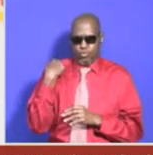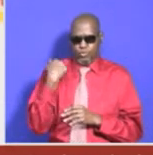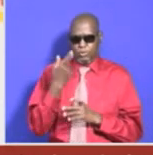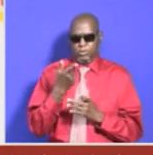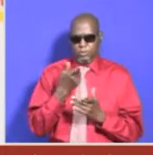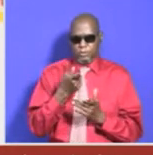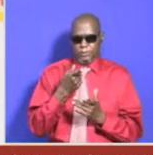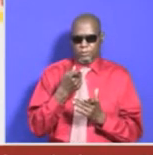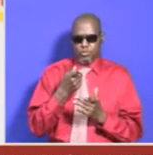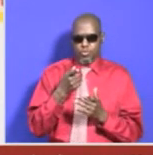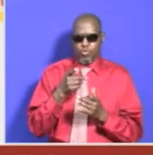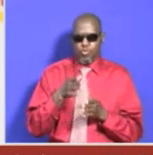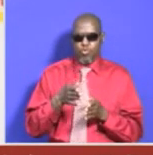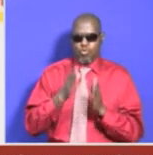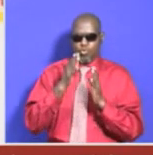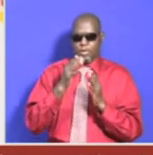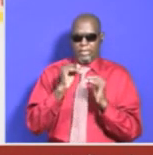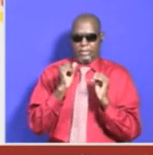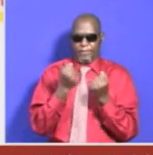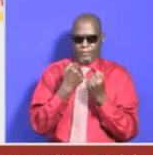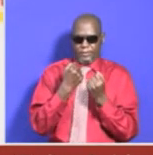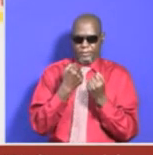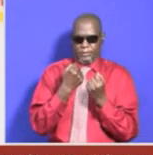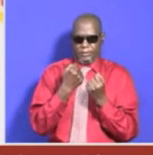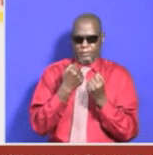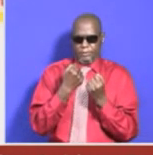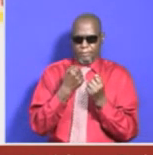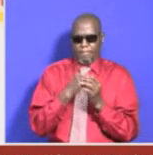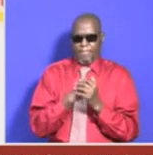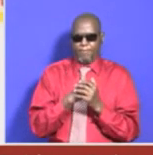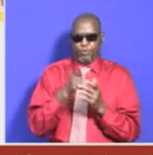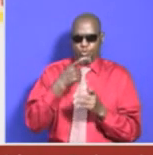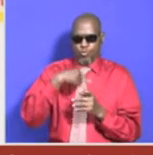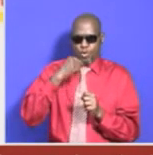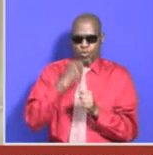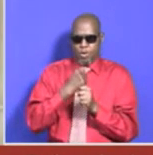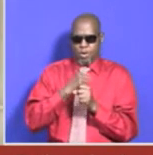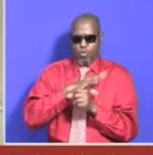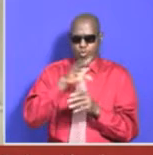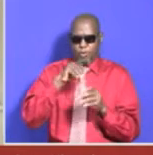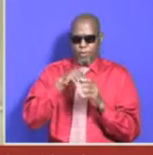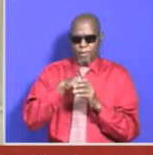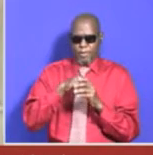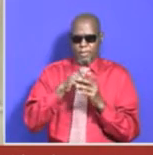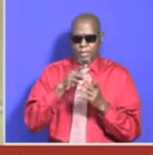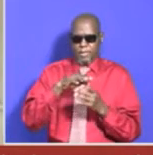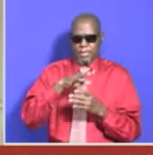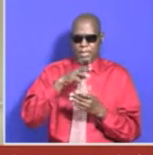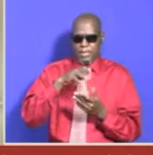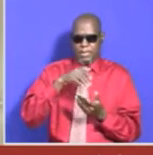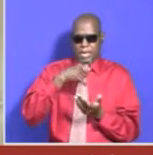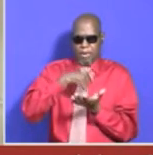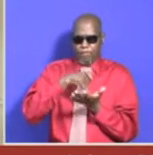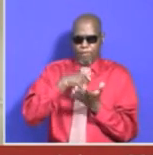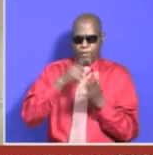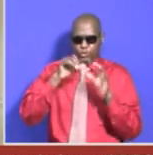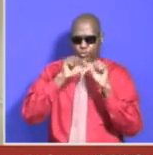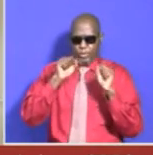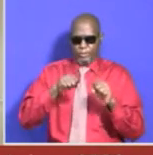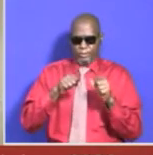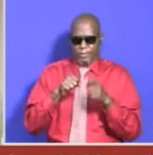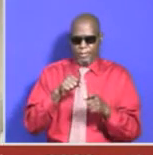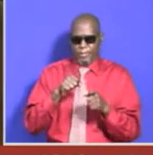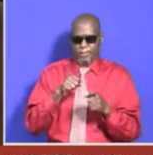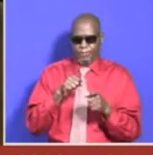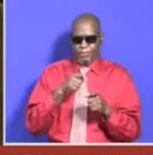road safety are many and varied. We work within a complex and evolving structure that seeks